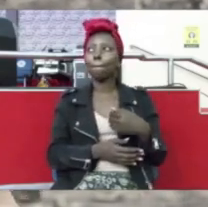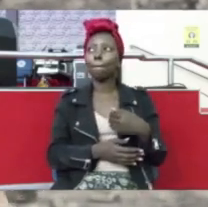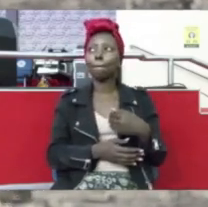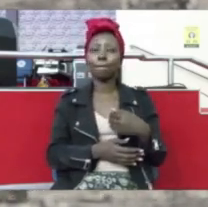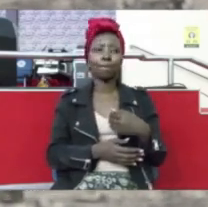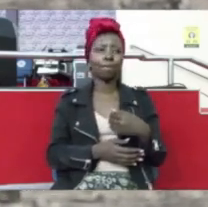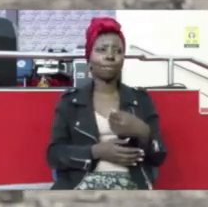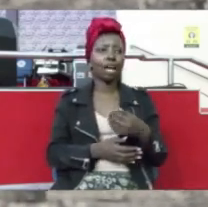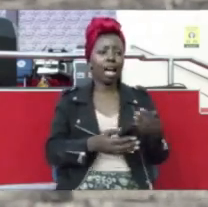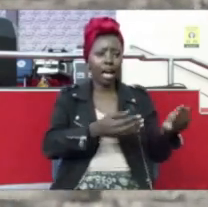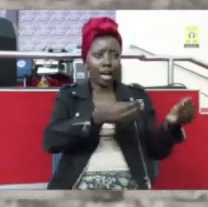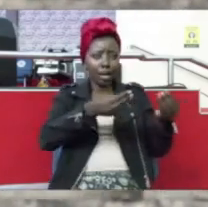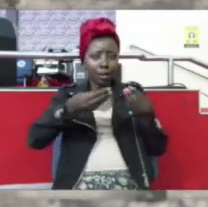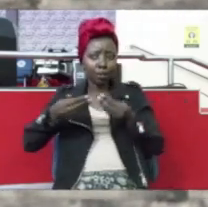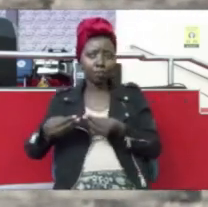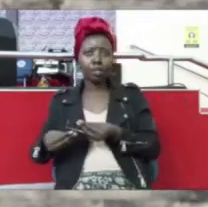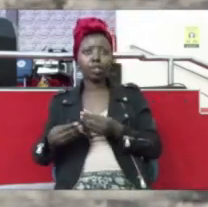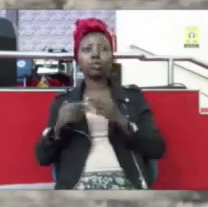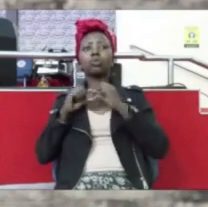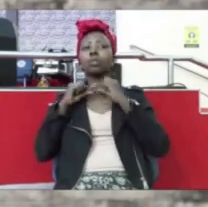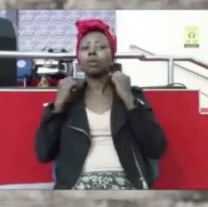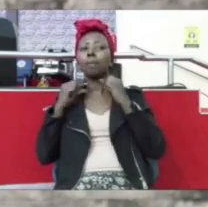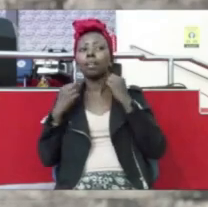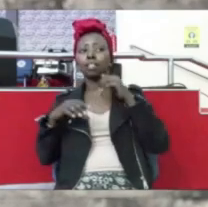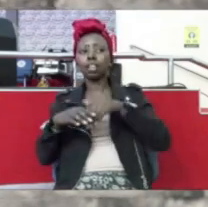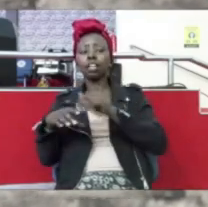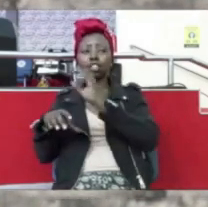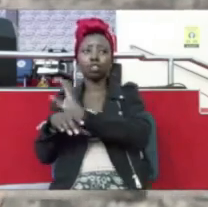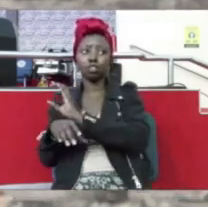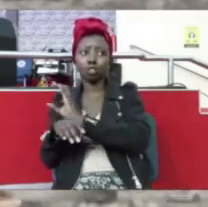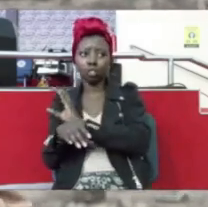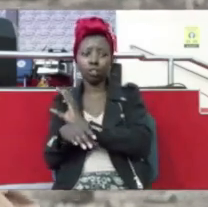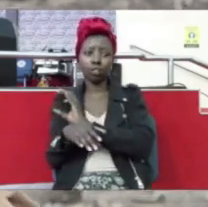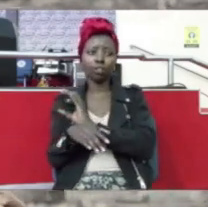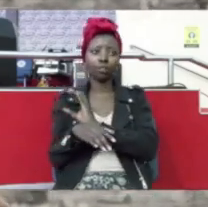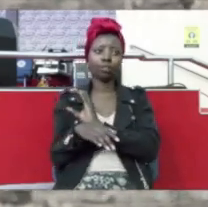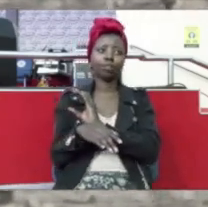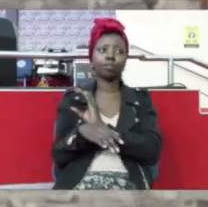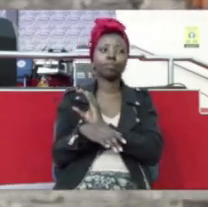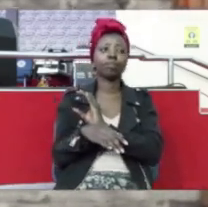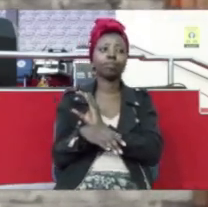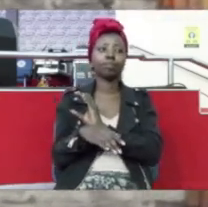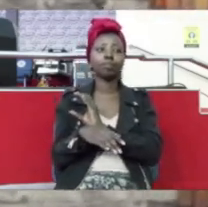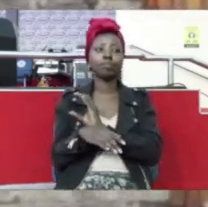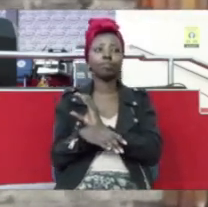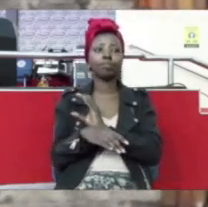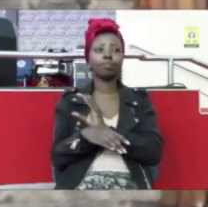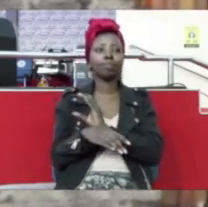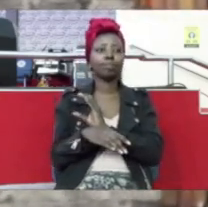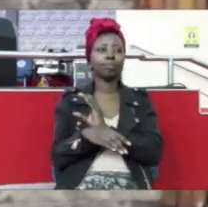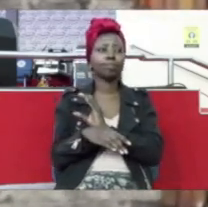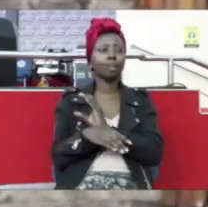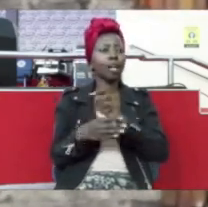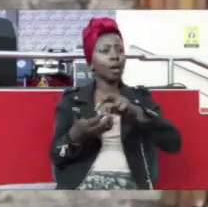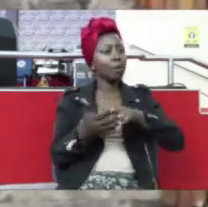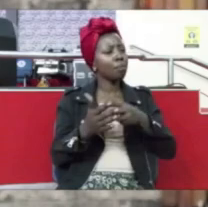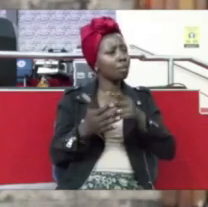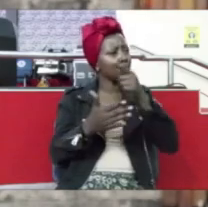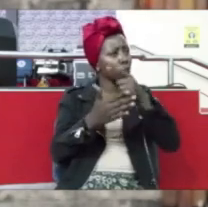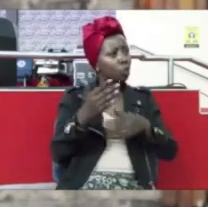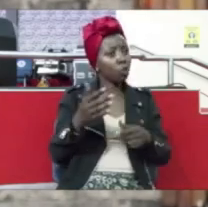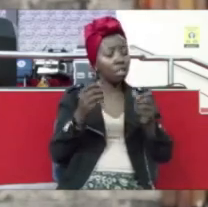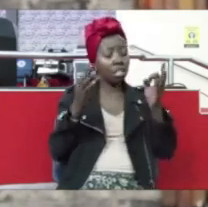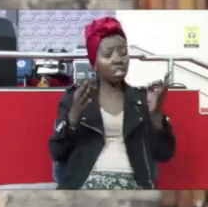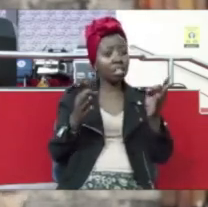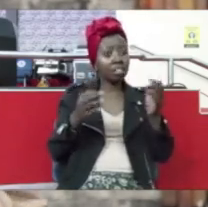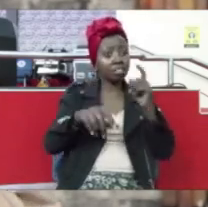and bring it to the priest, to the house of God. Na mkaweza kuletea kuhani katika nyumba ya Bwana. In other words, if it was during